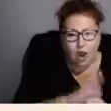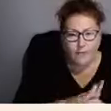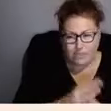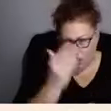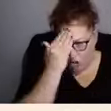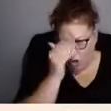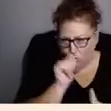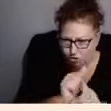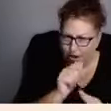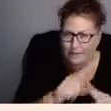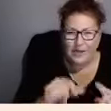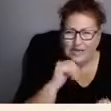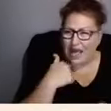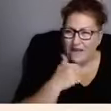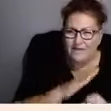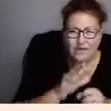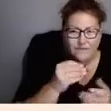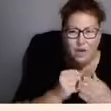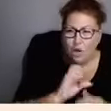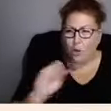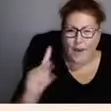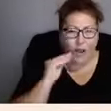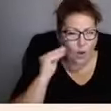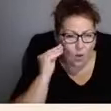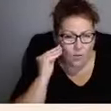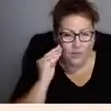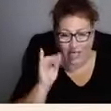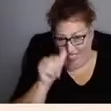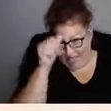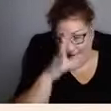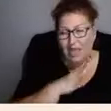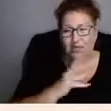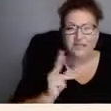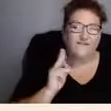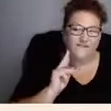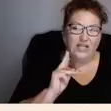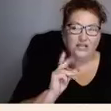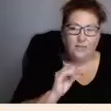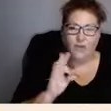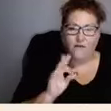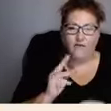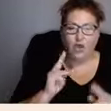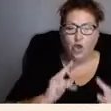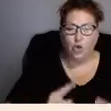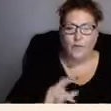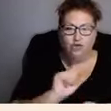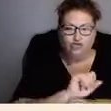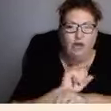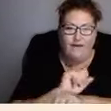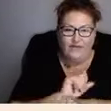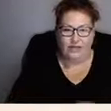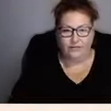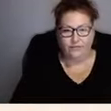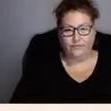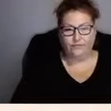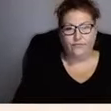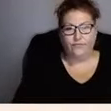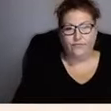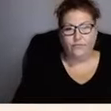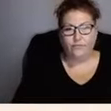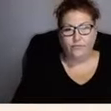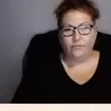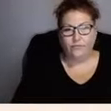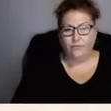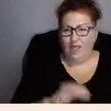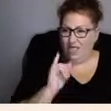have enough money to get home. This man is a victim of human trafficking. He was recruited by his neighbor and tricked